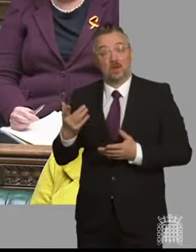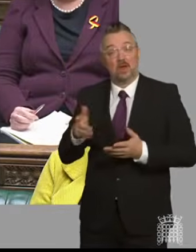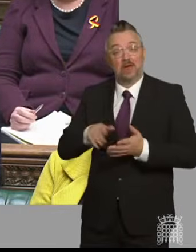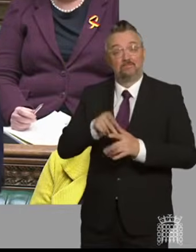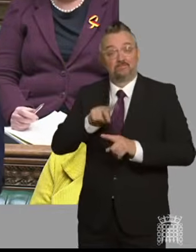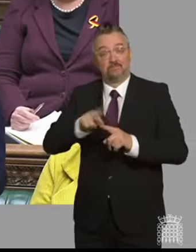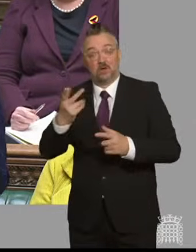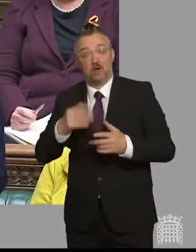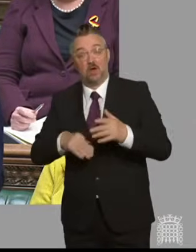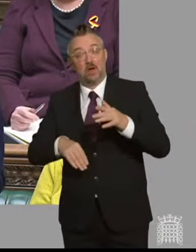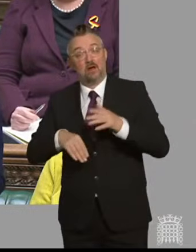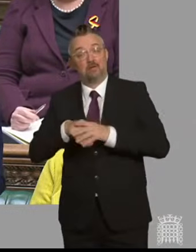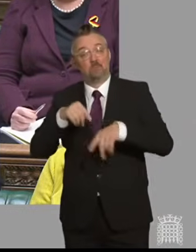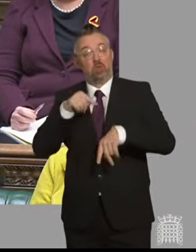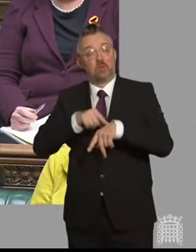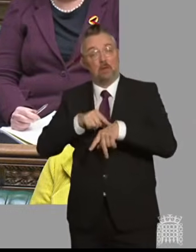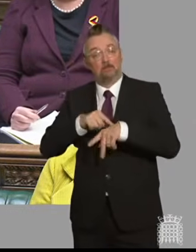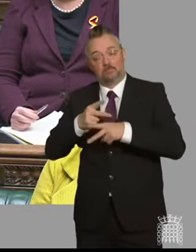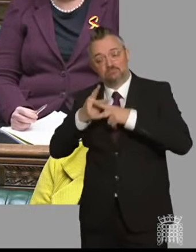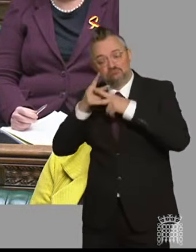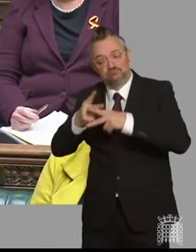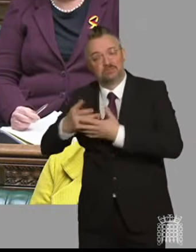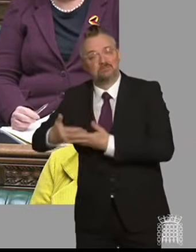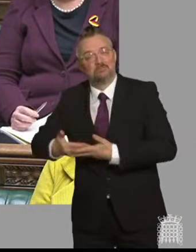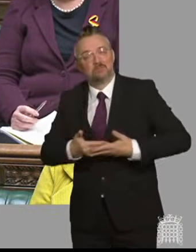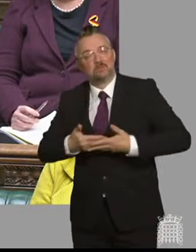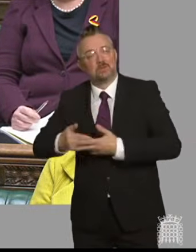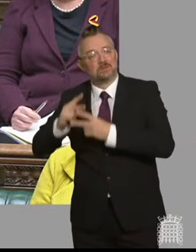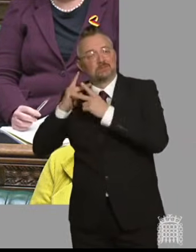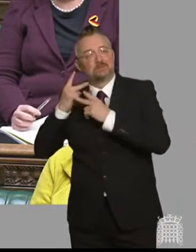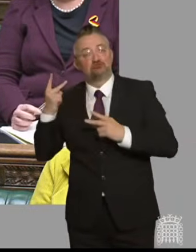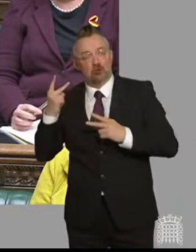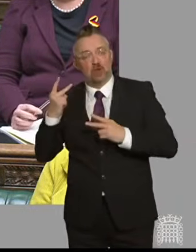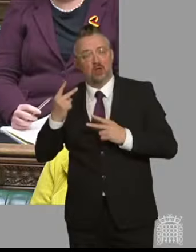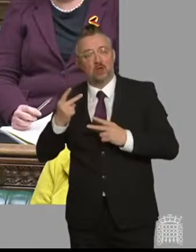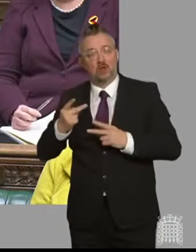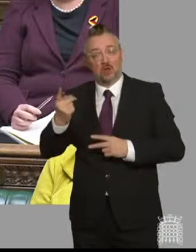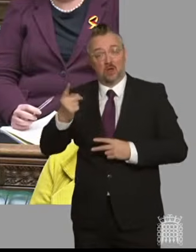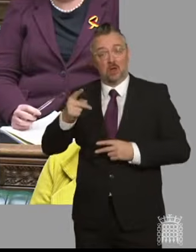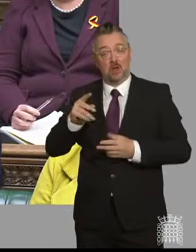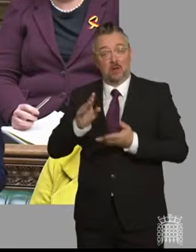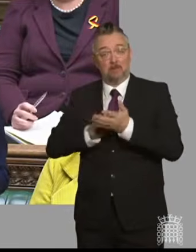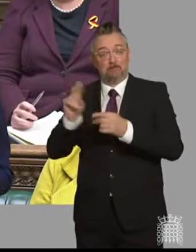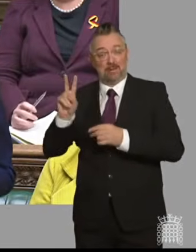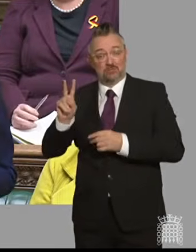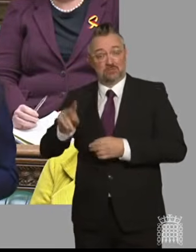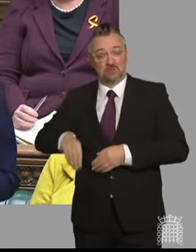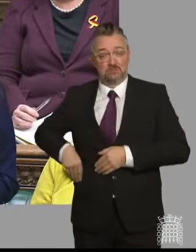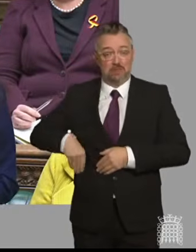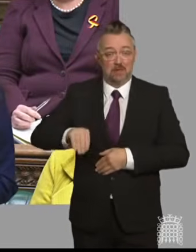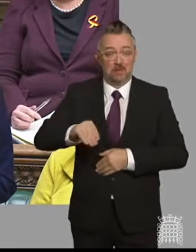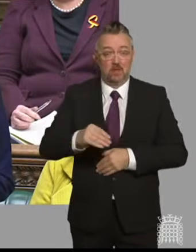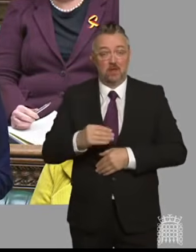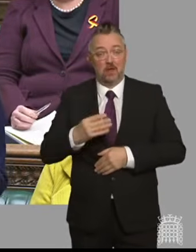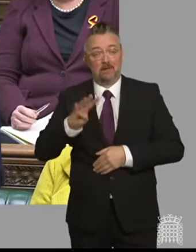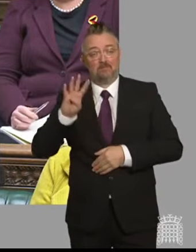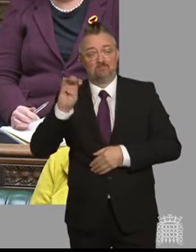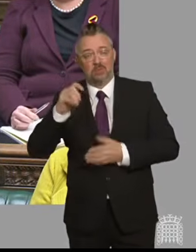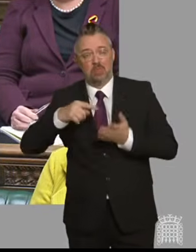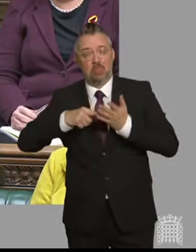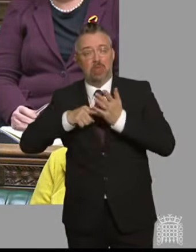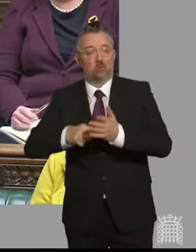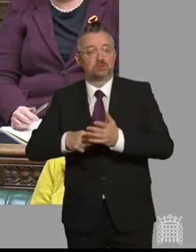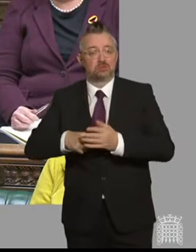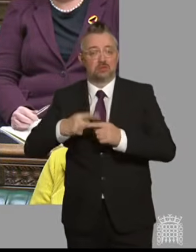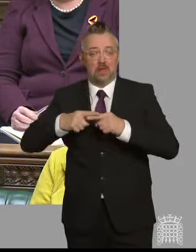the Prime Minister promised these parents that in April 2024 there would be a new free childcare offer. With only